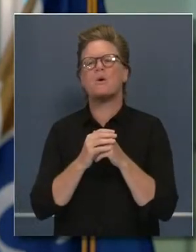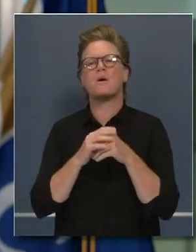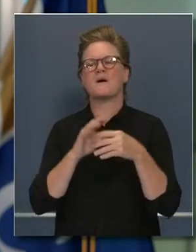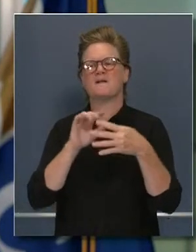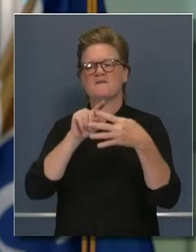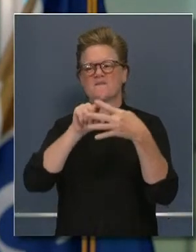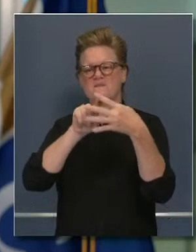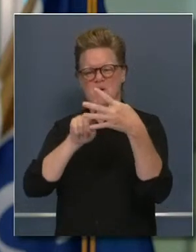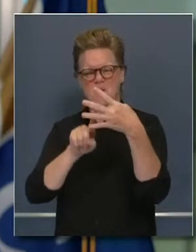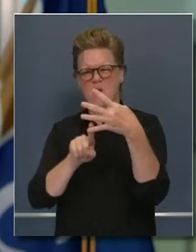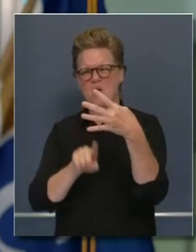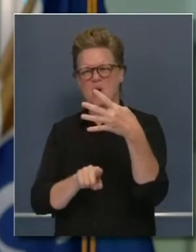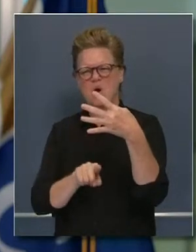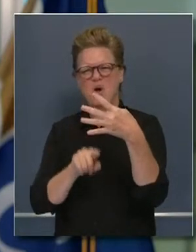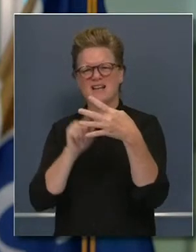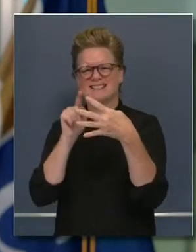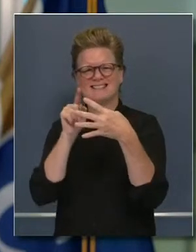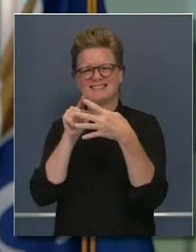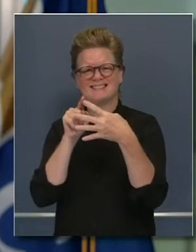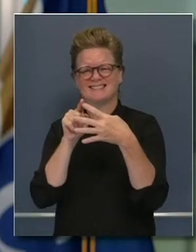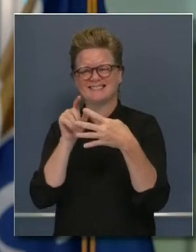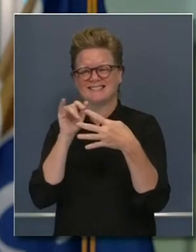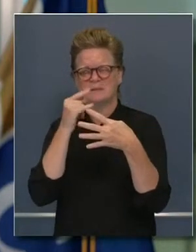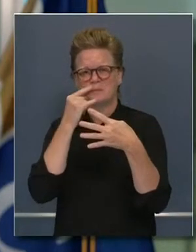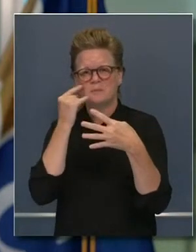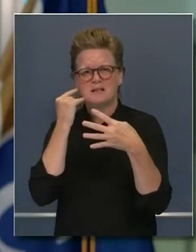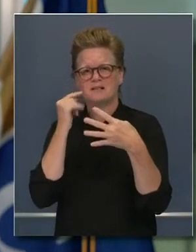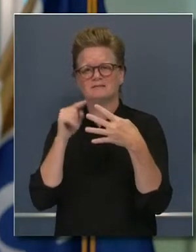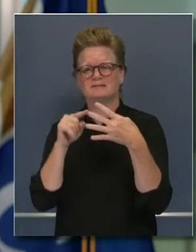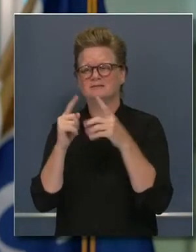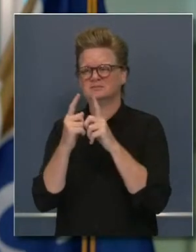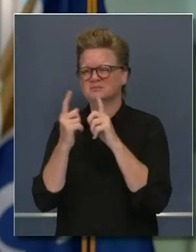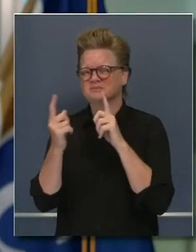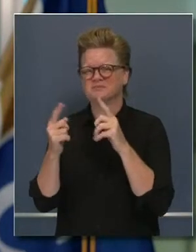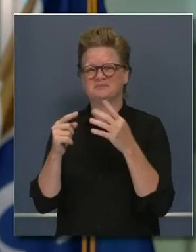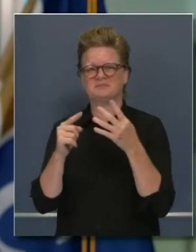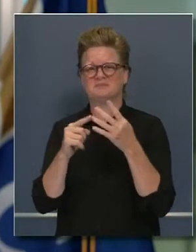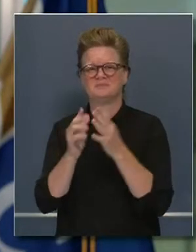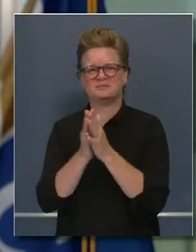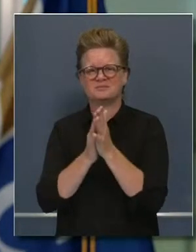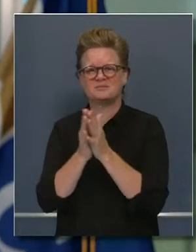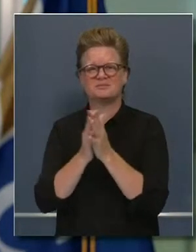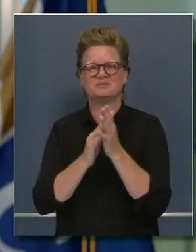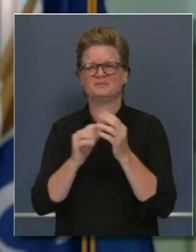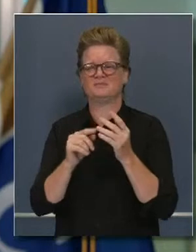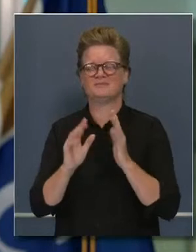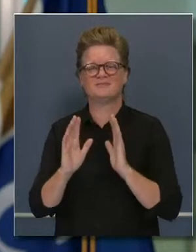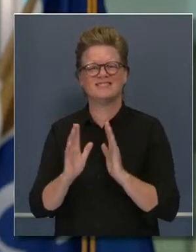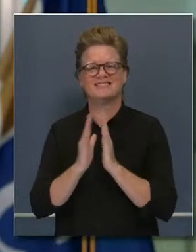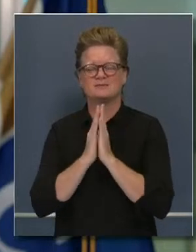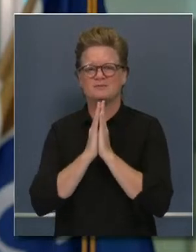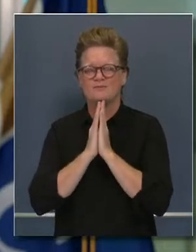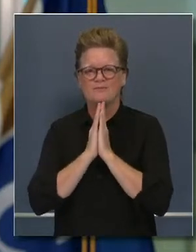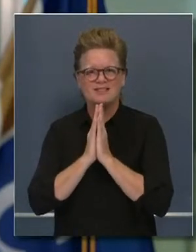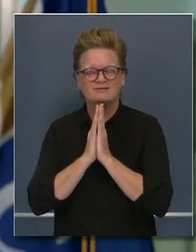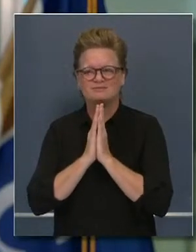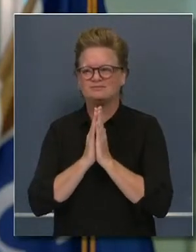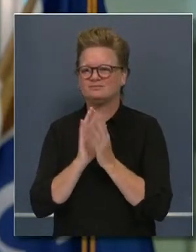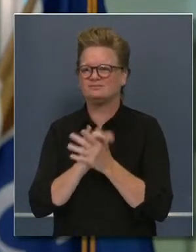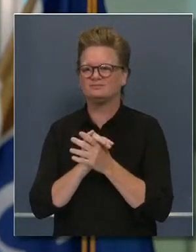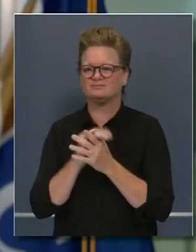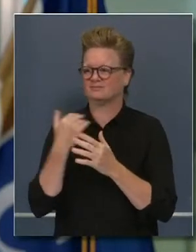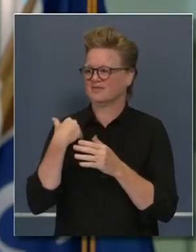the spread of this disease that we can advance. And so I cannot impress upon people more, particularly coming out of Labor Day weekend, and the